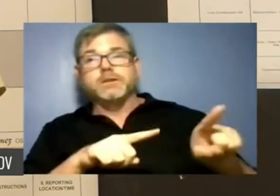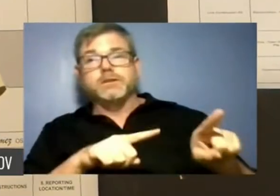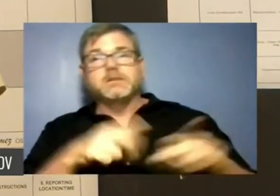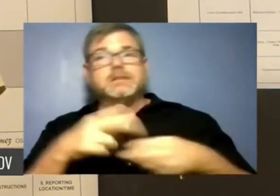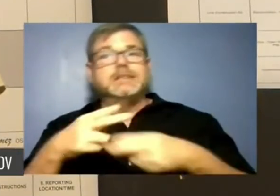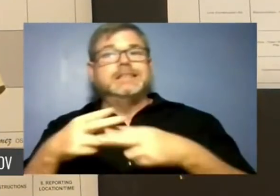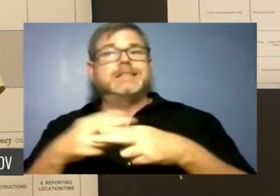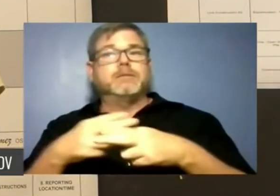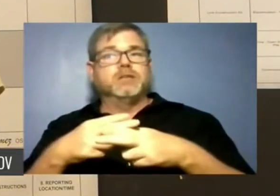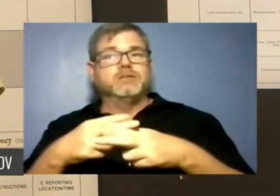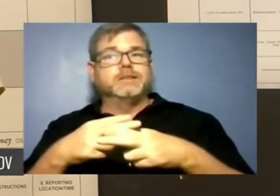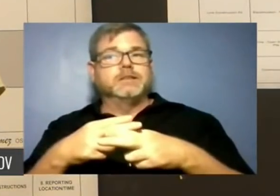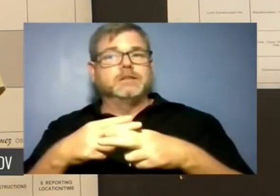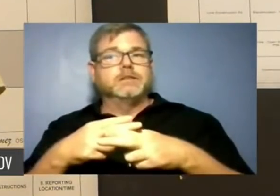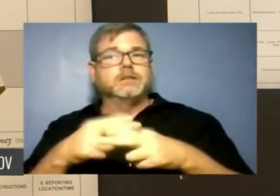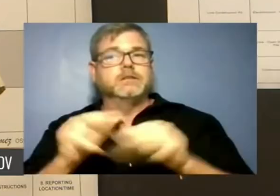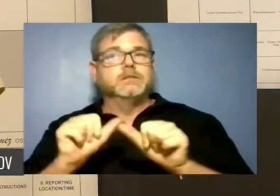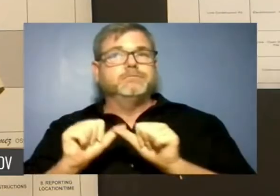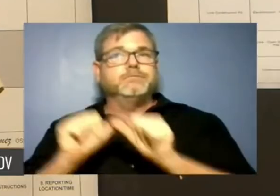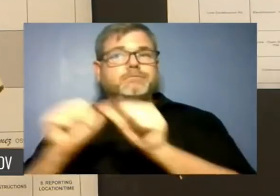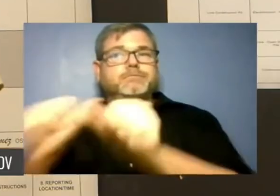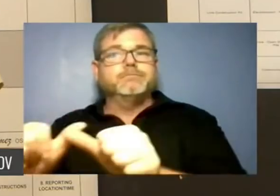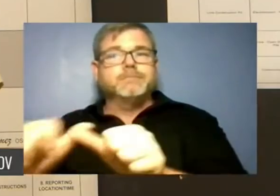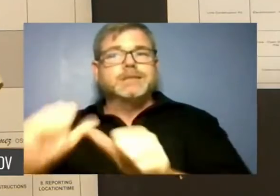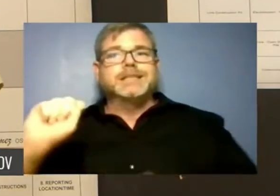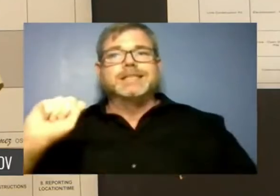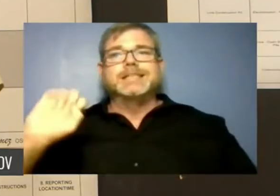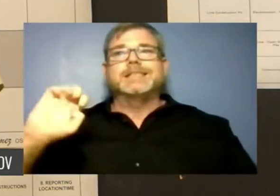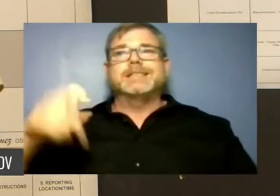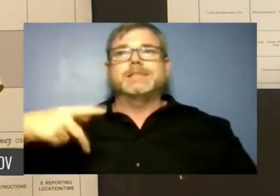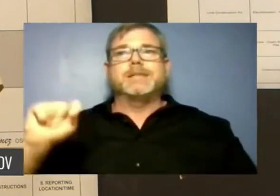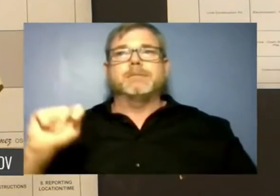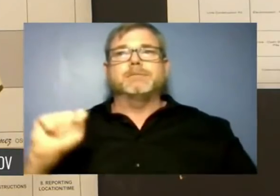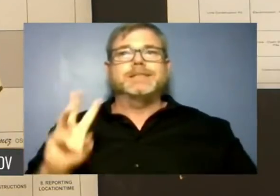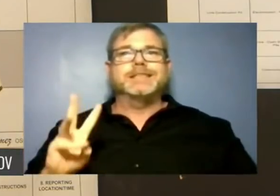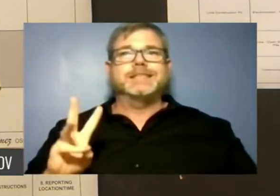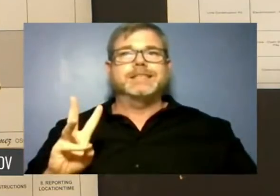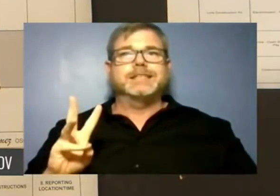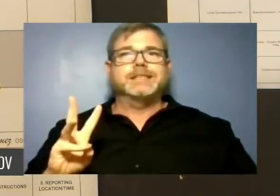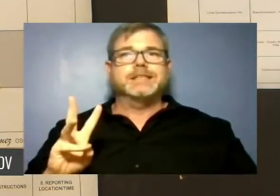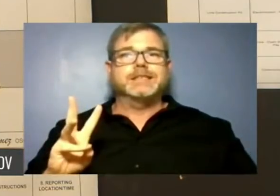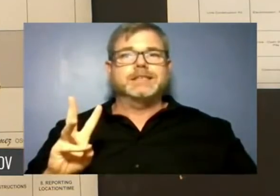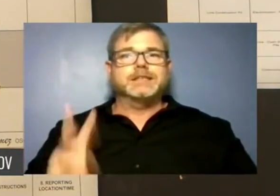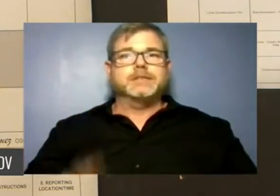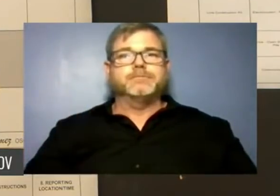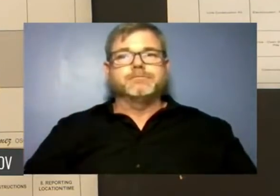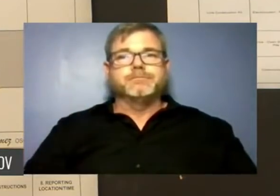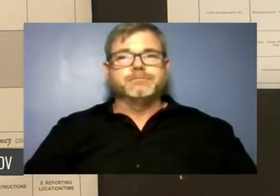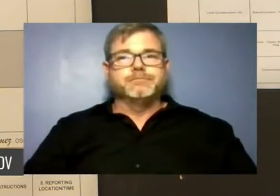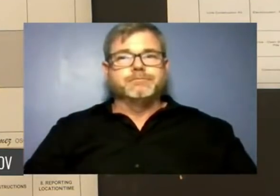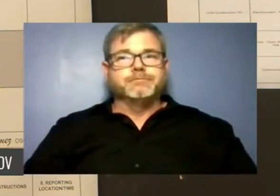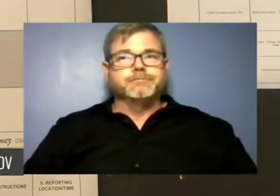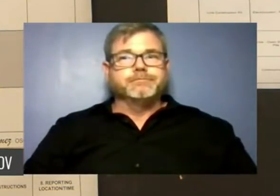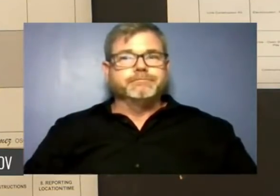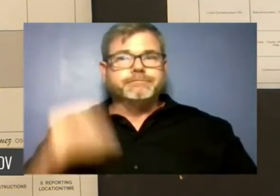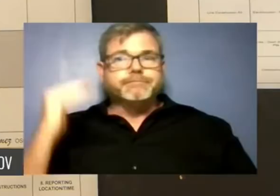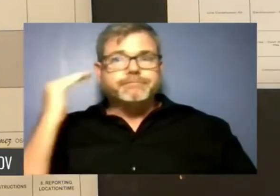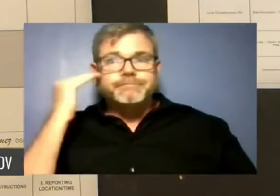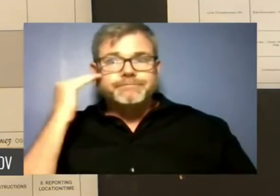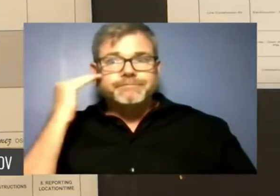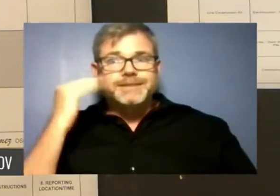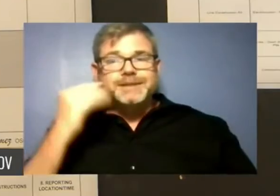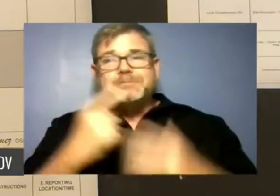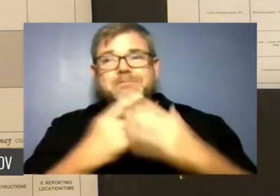these communities for a reason, because we love them. We love being outdoors. It's the beginning of hunting season. It's great camping and fishing